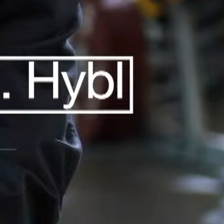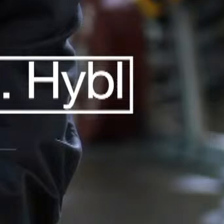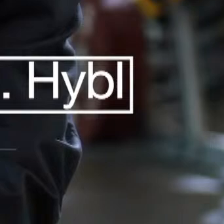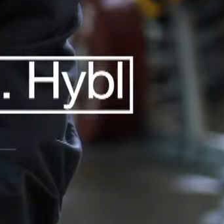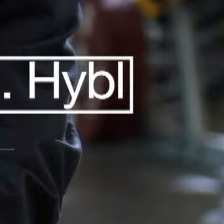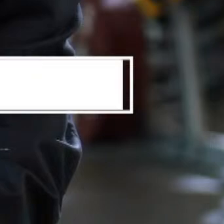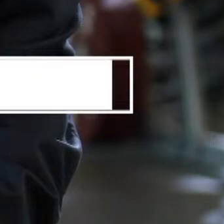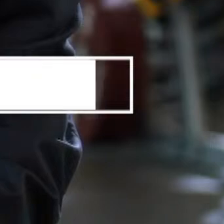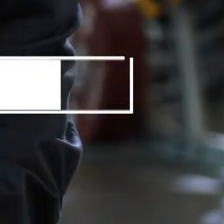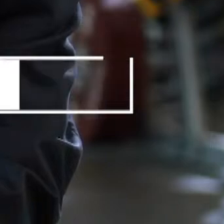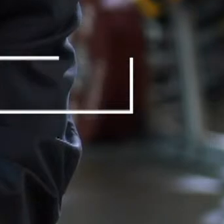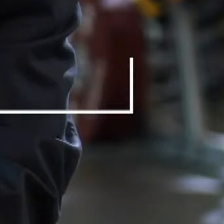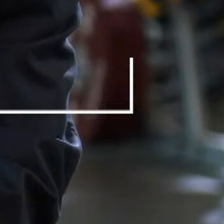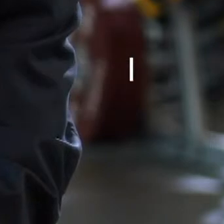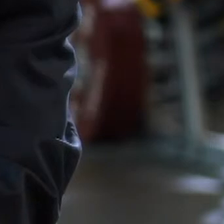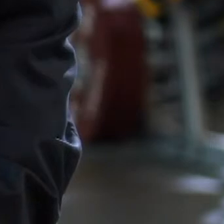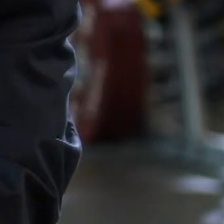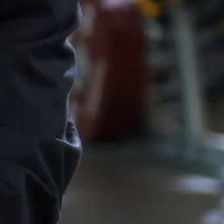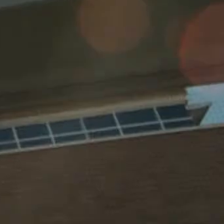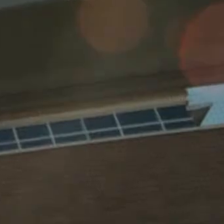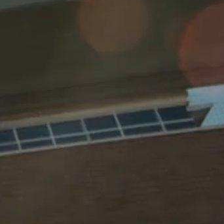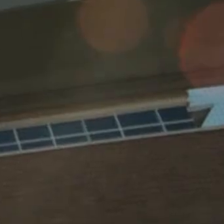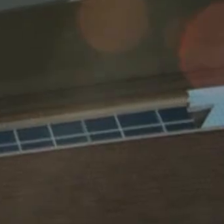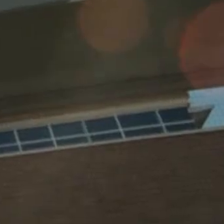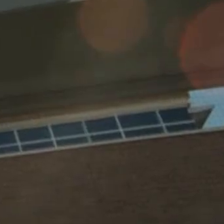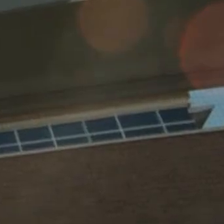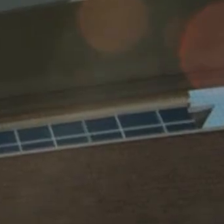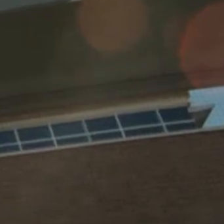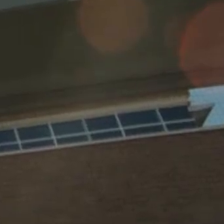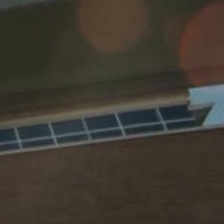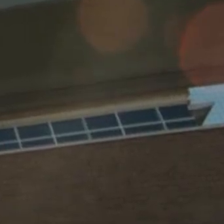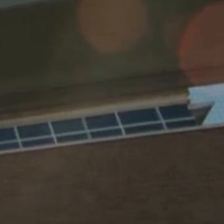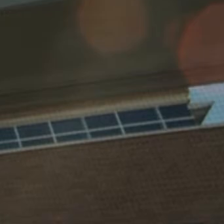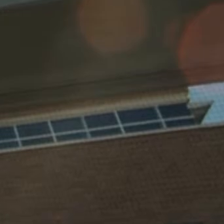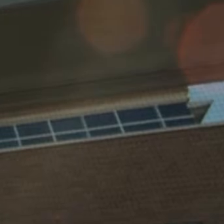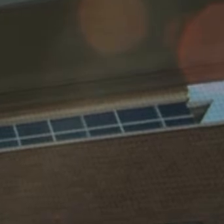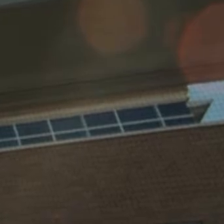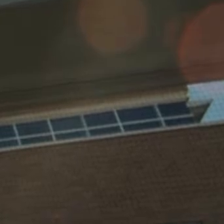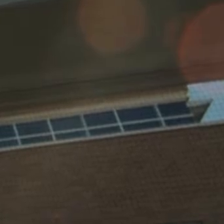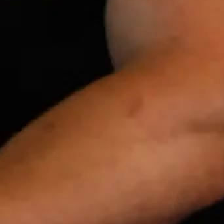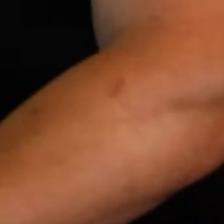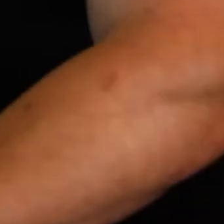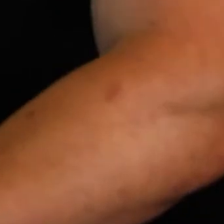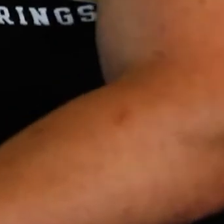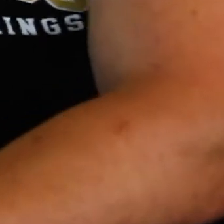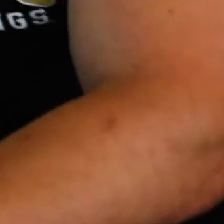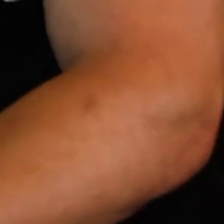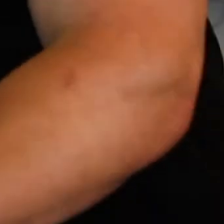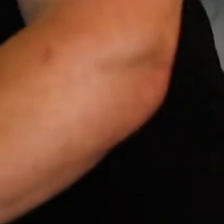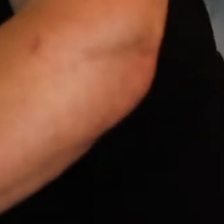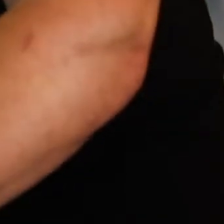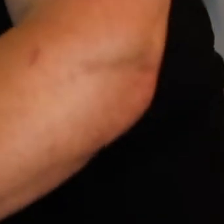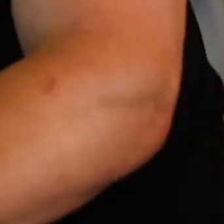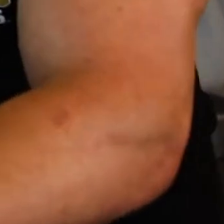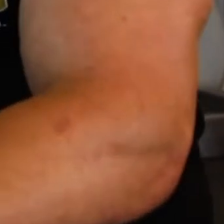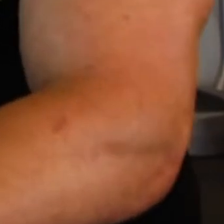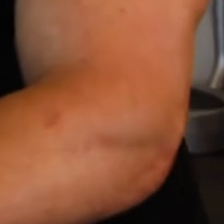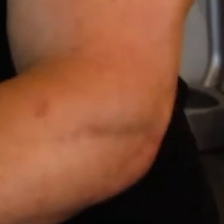it's rehabilitation, whether it's actually dedication to increased performance, this building really has it